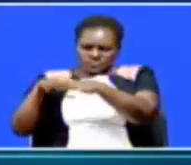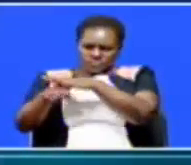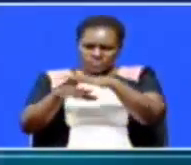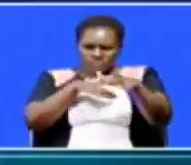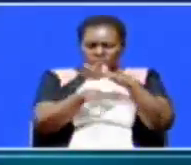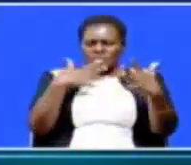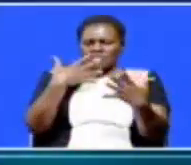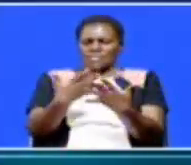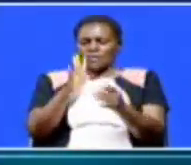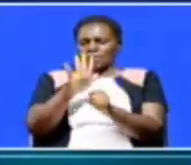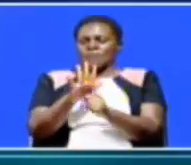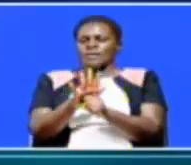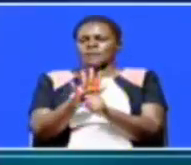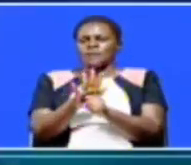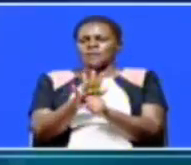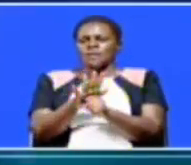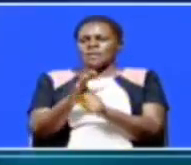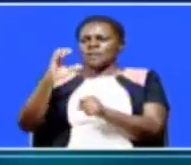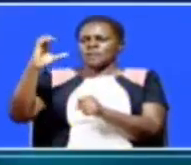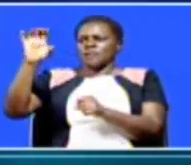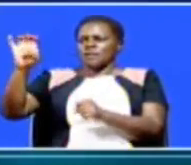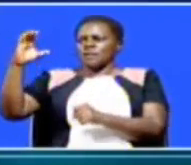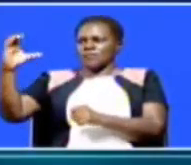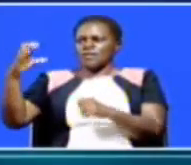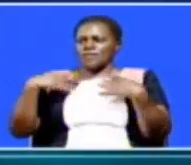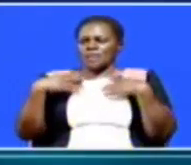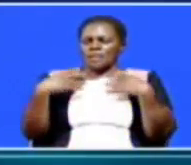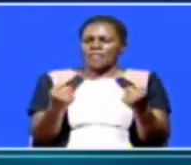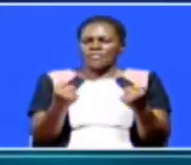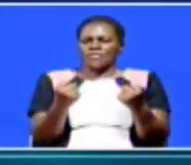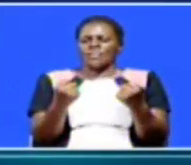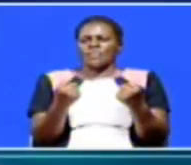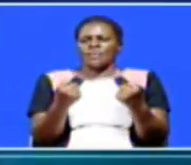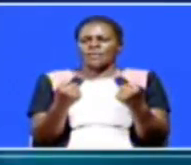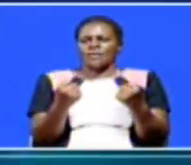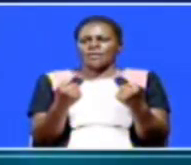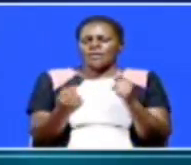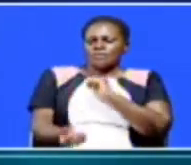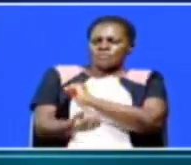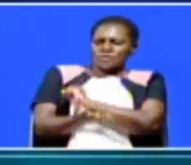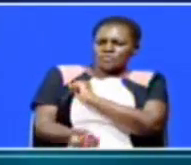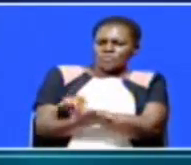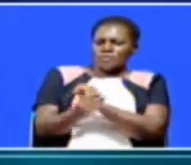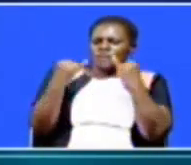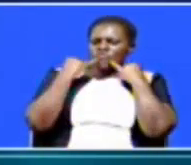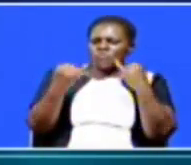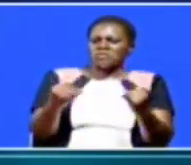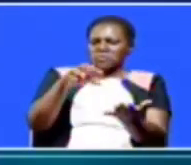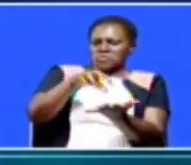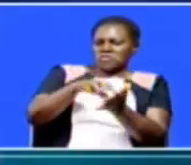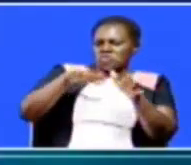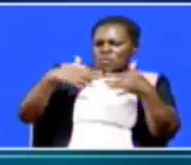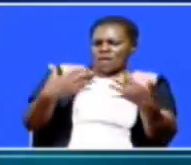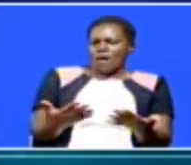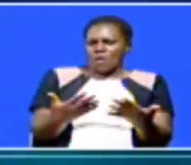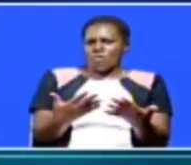Thank you very much, Sir Health CC Elgeyo Marakwet, that is Kiprono Chepkok, just giving us the details on that situation there.